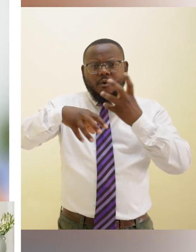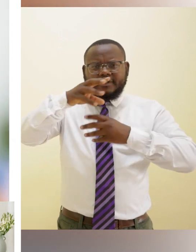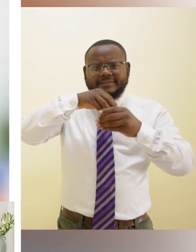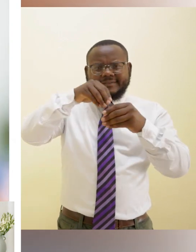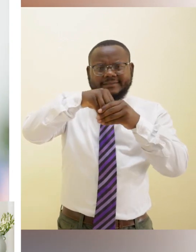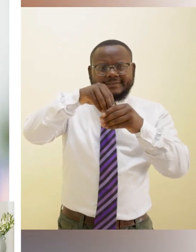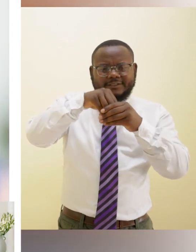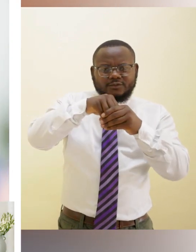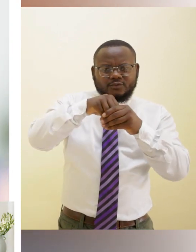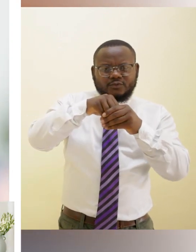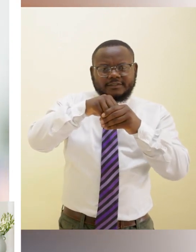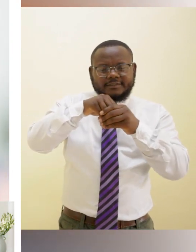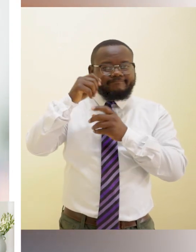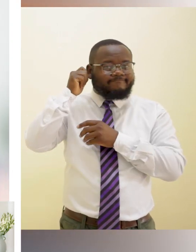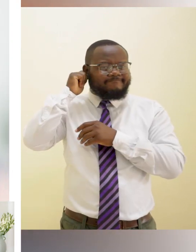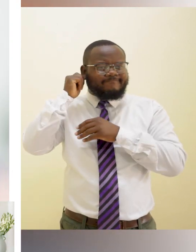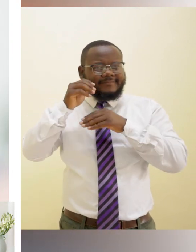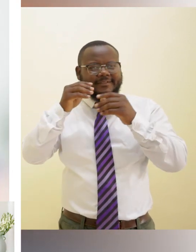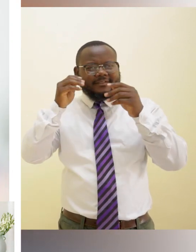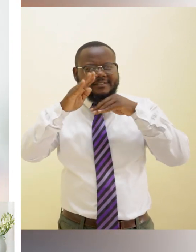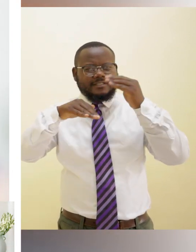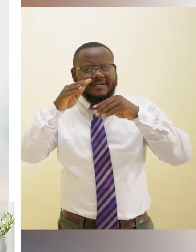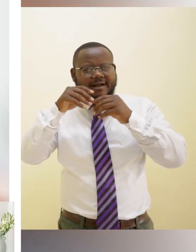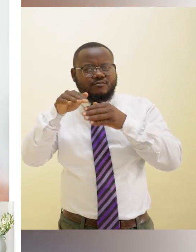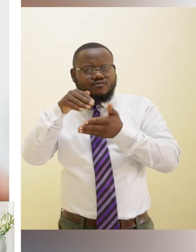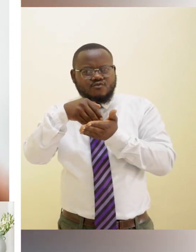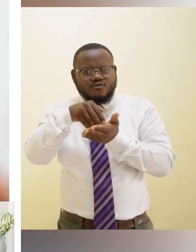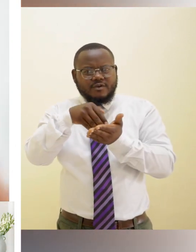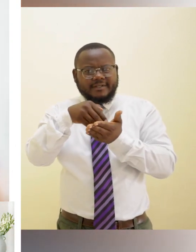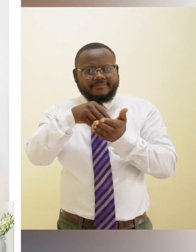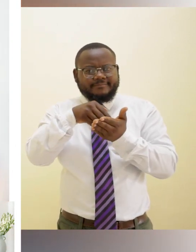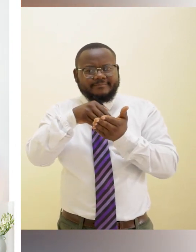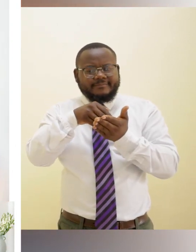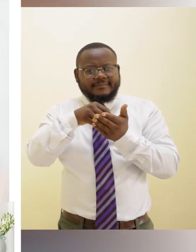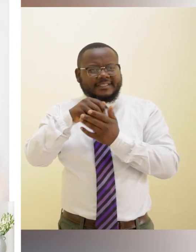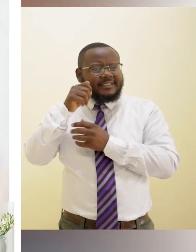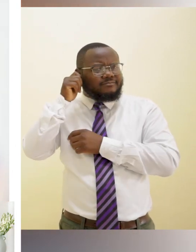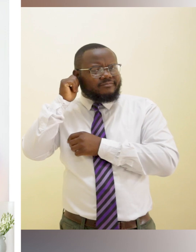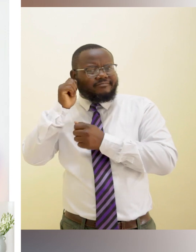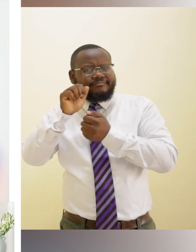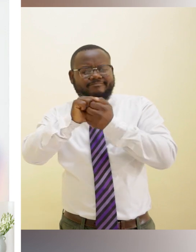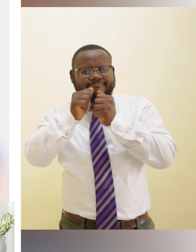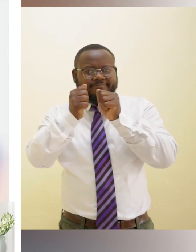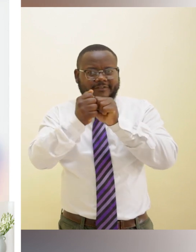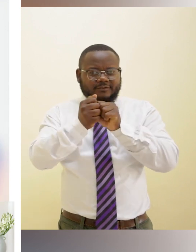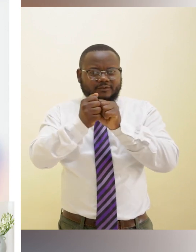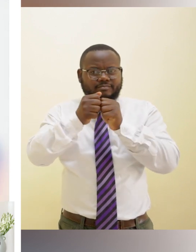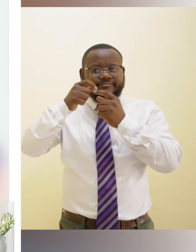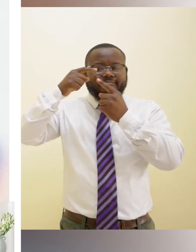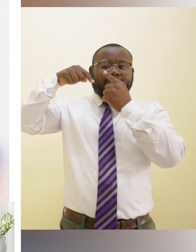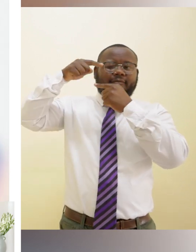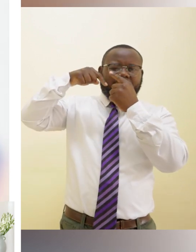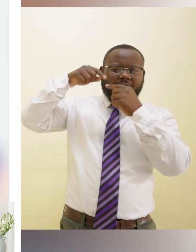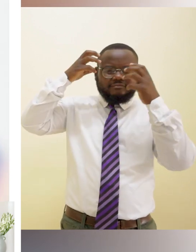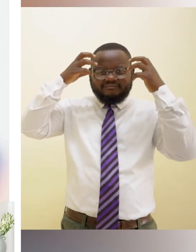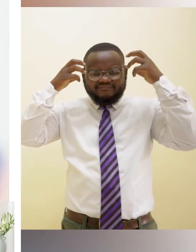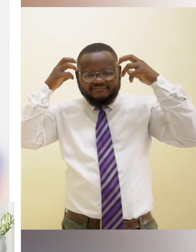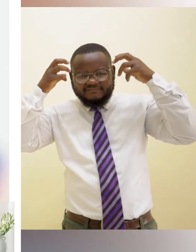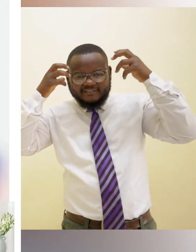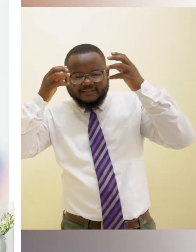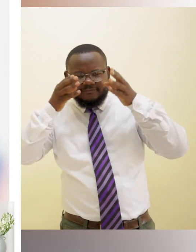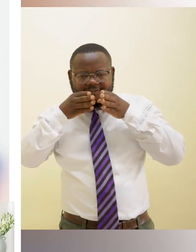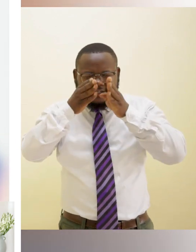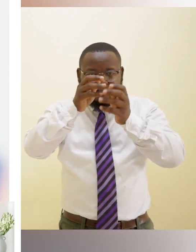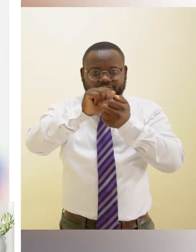Complications can include tympanic membrane perforation, otitis externa, vertigo, canal